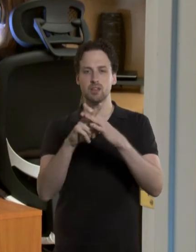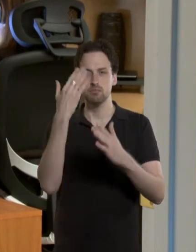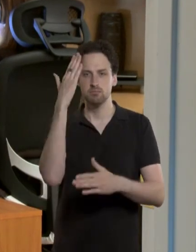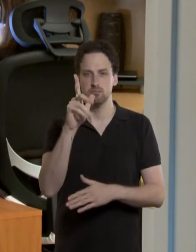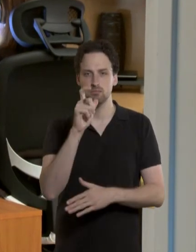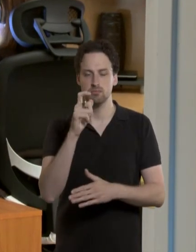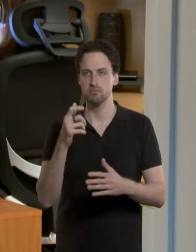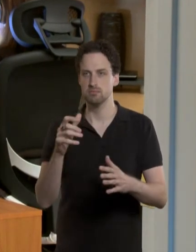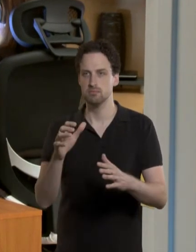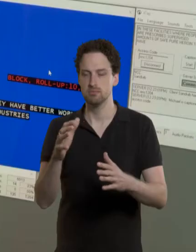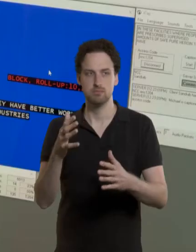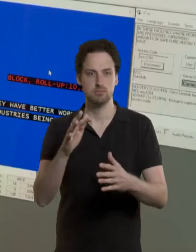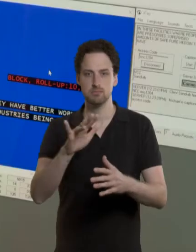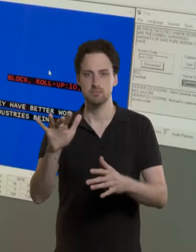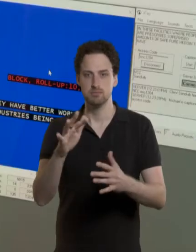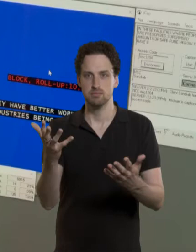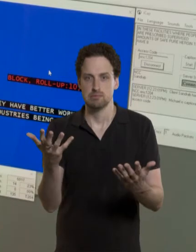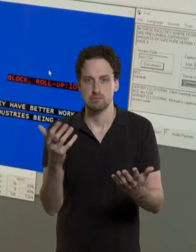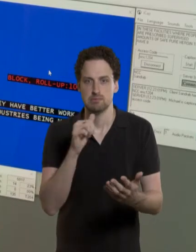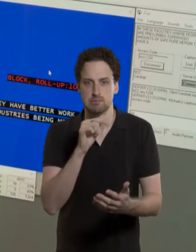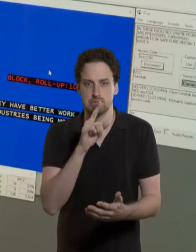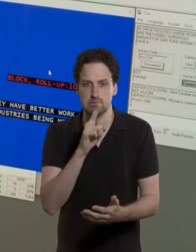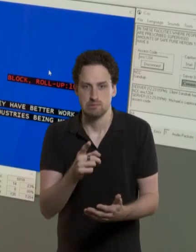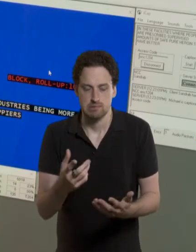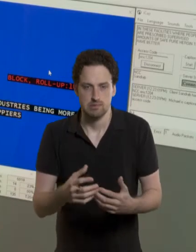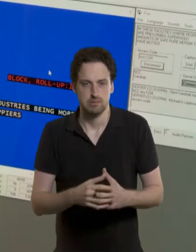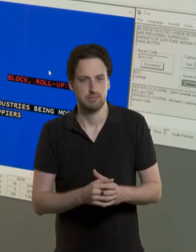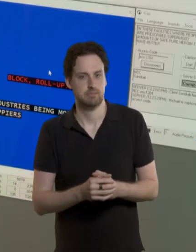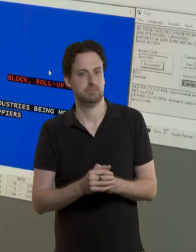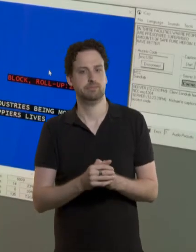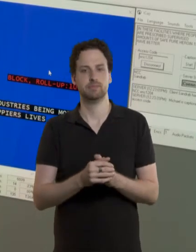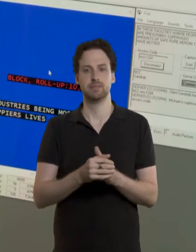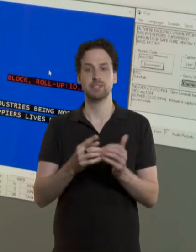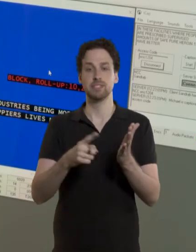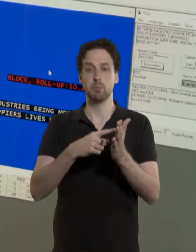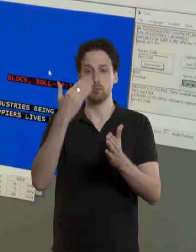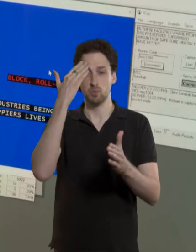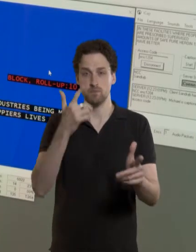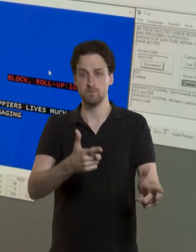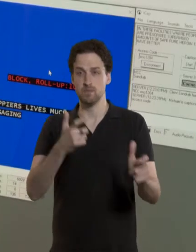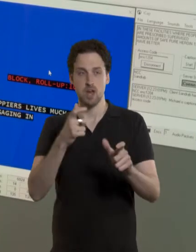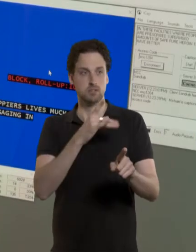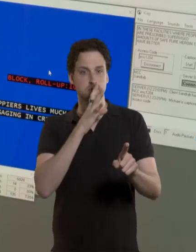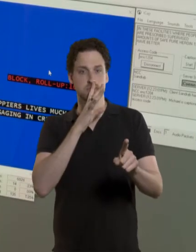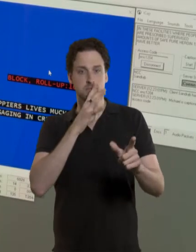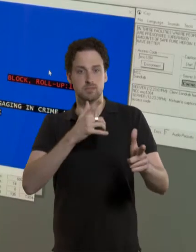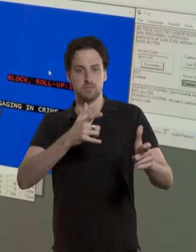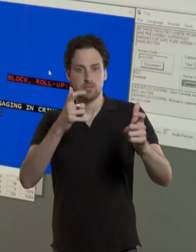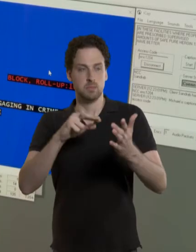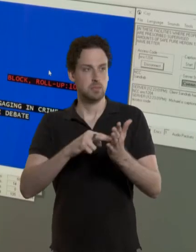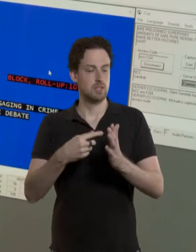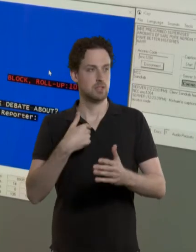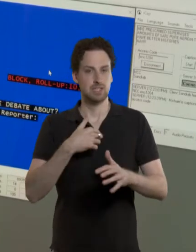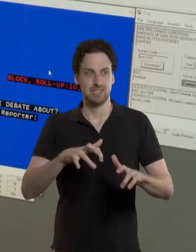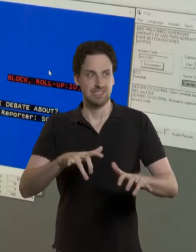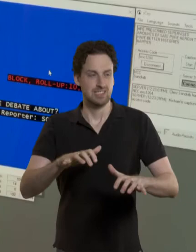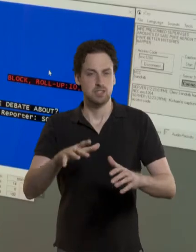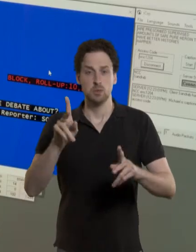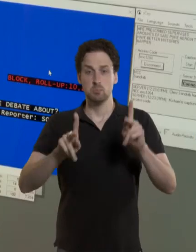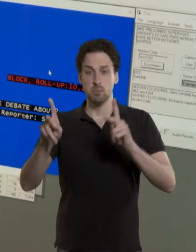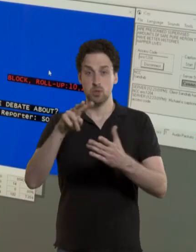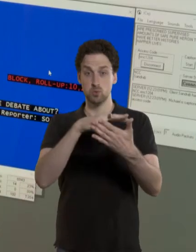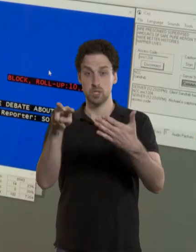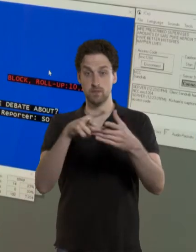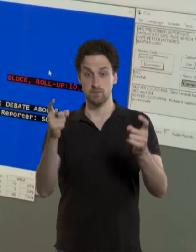present spelling challenges. Due to the speed of on-air conversation during live events and the rate at which the viewer can